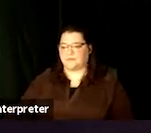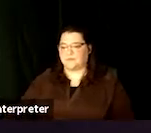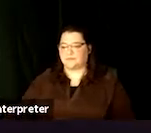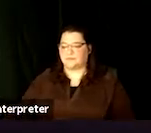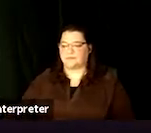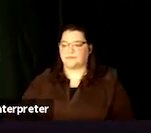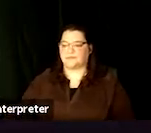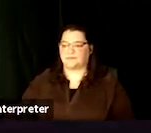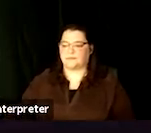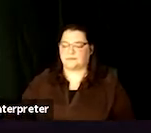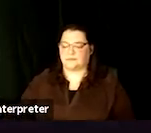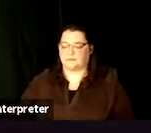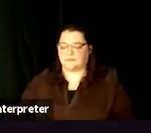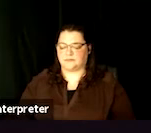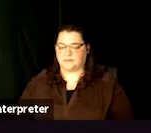us pray.